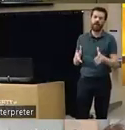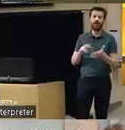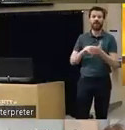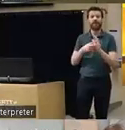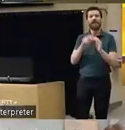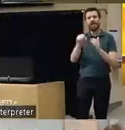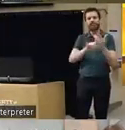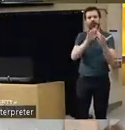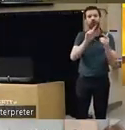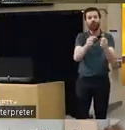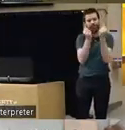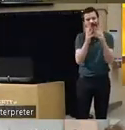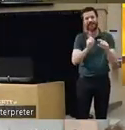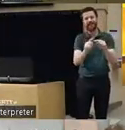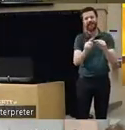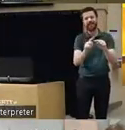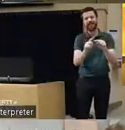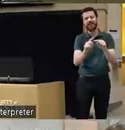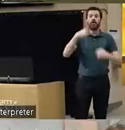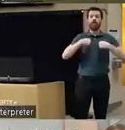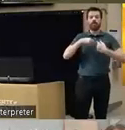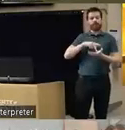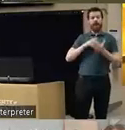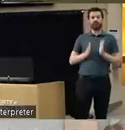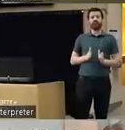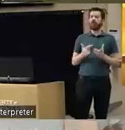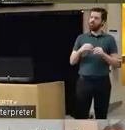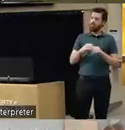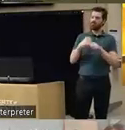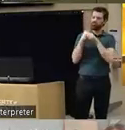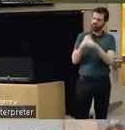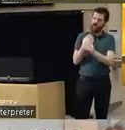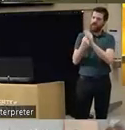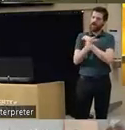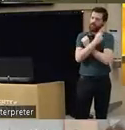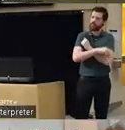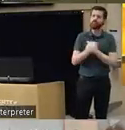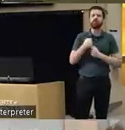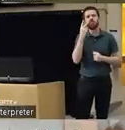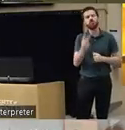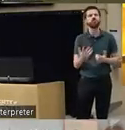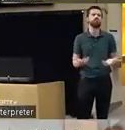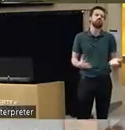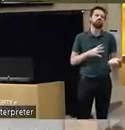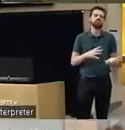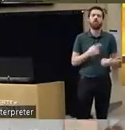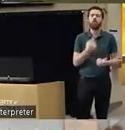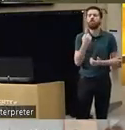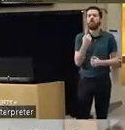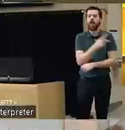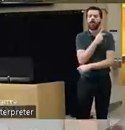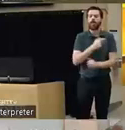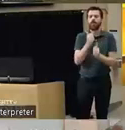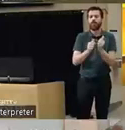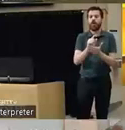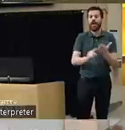patients. So while I, as a psychiatrist doing a traditional outpatient, may see one patient per hour, I can